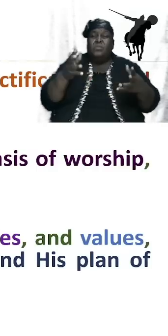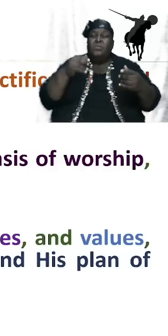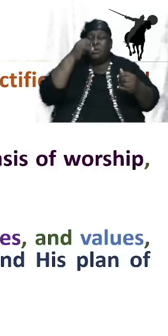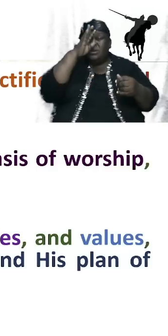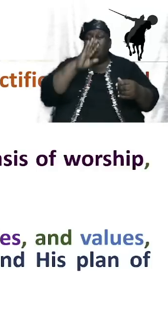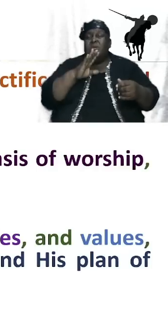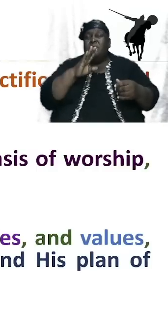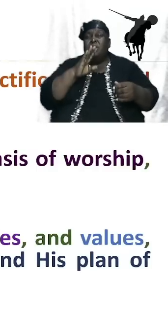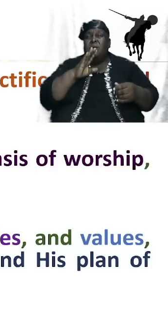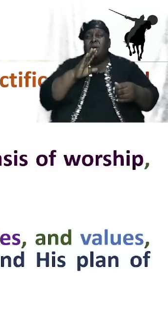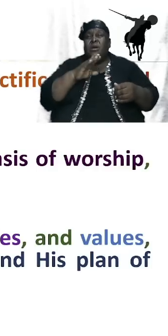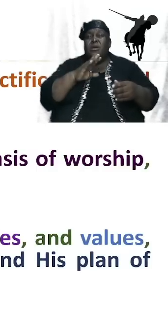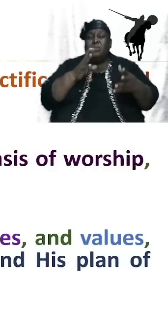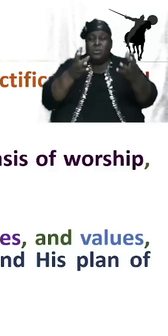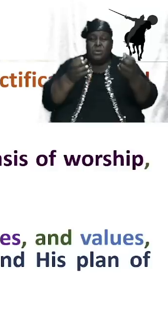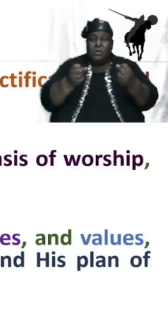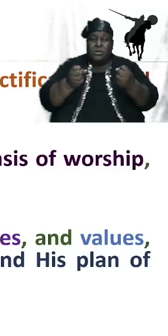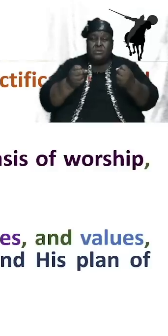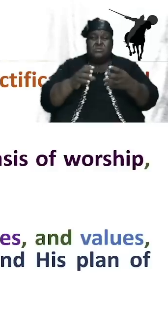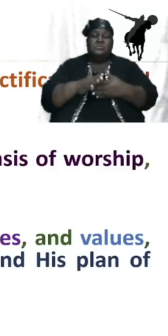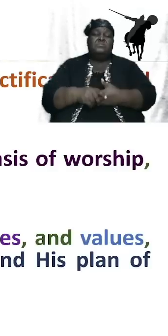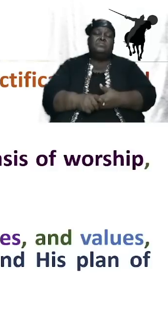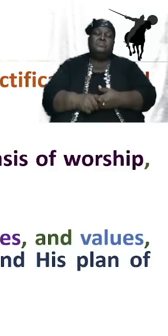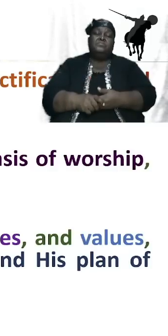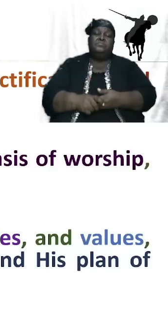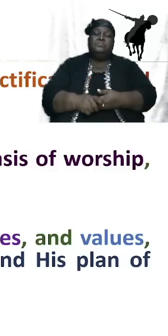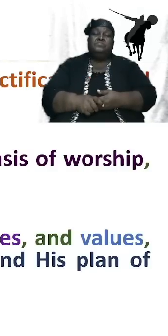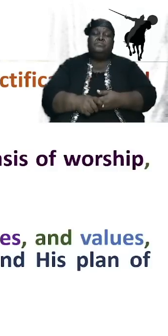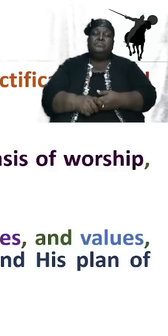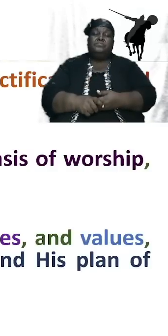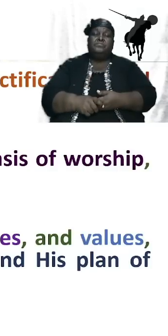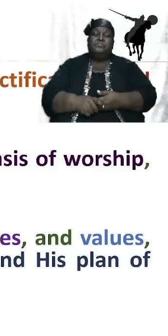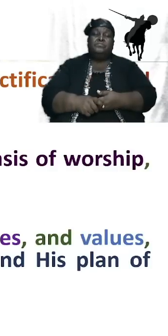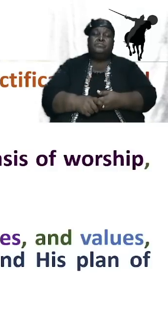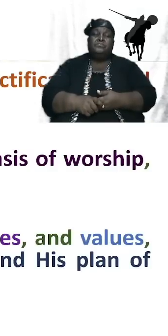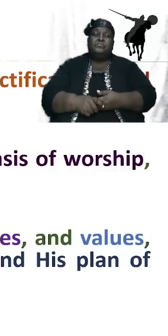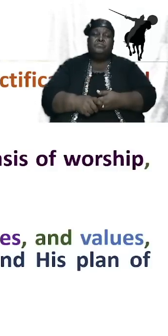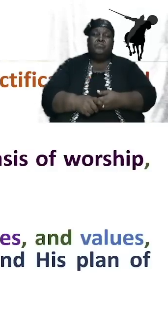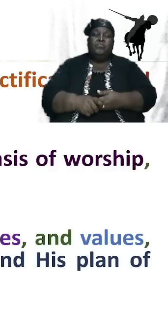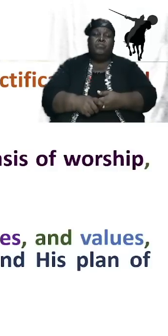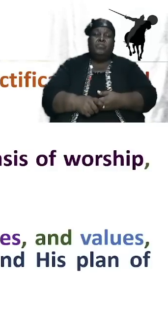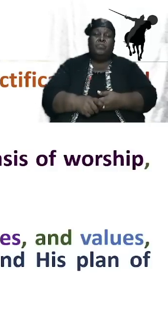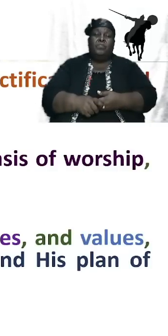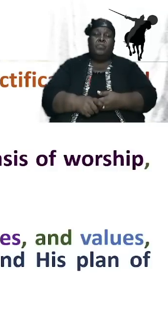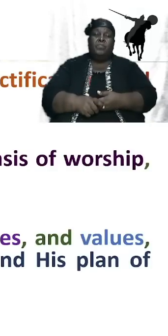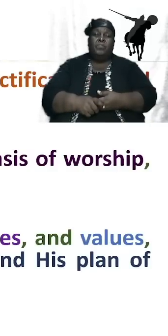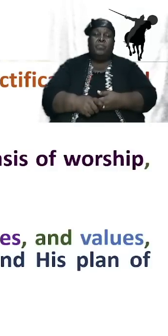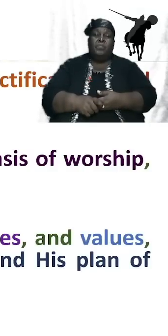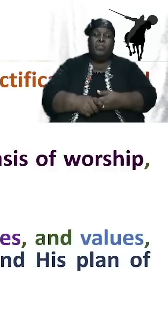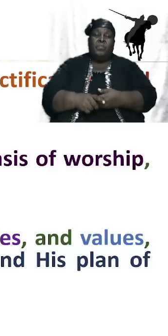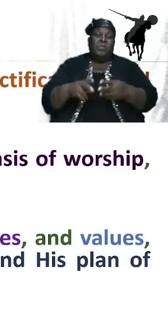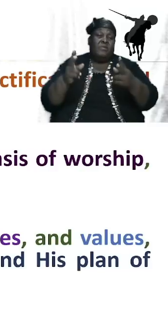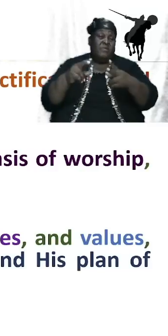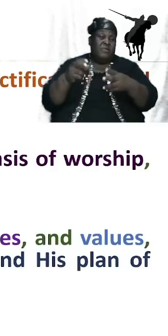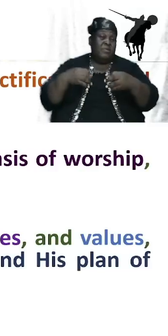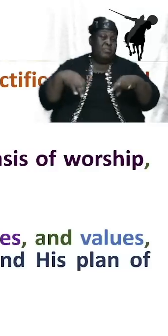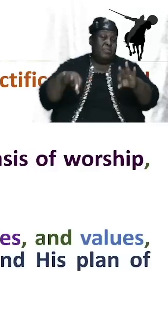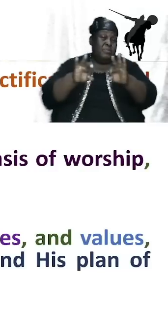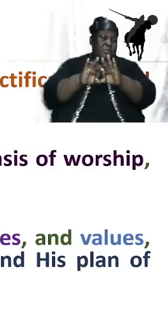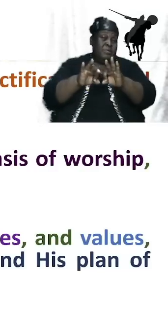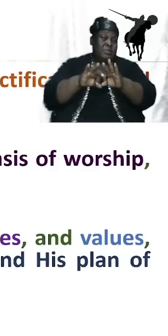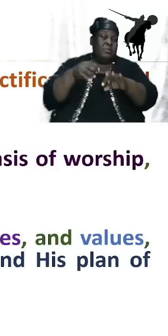for. So because of this now, amen, we realize that it's very important that